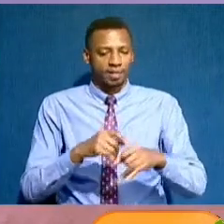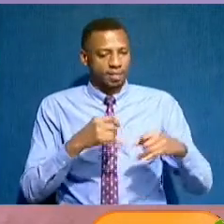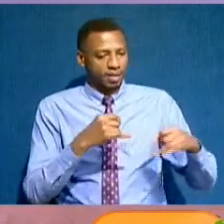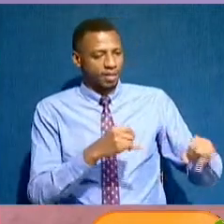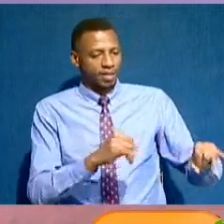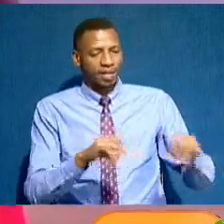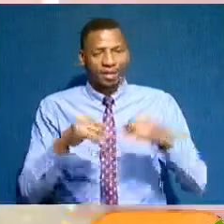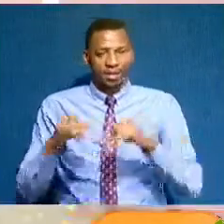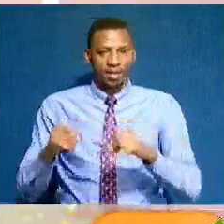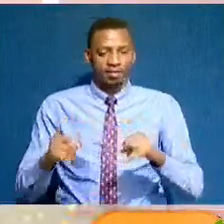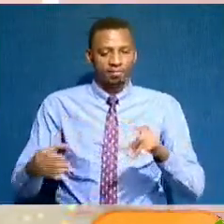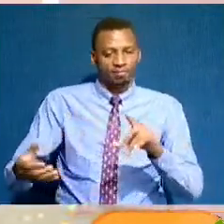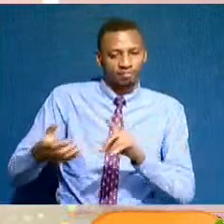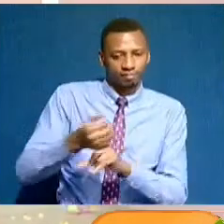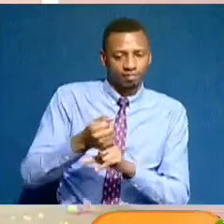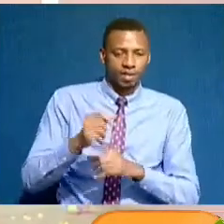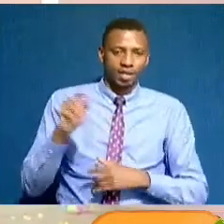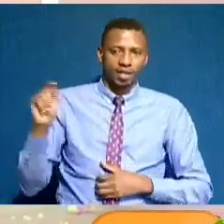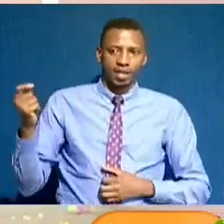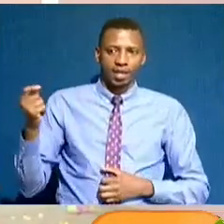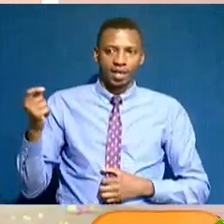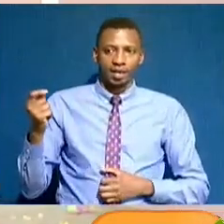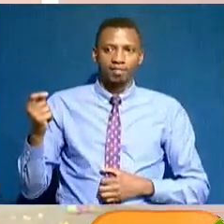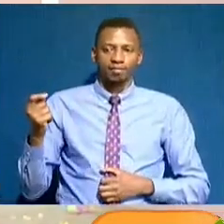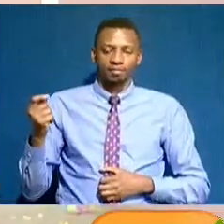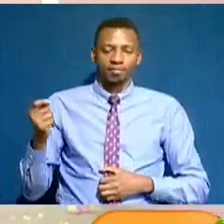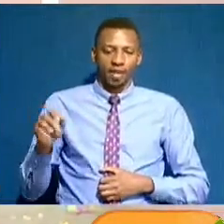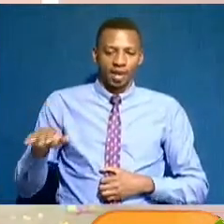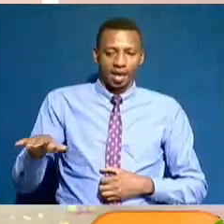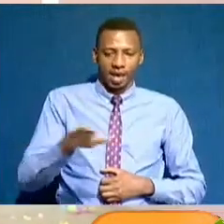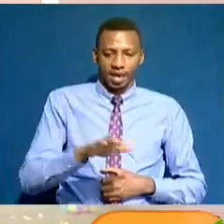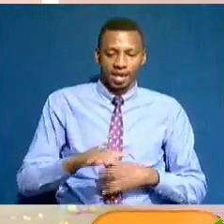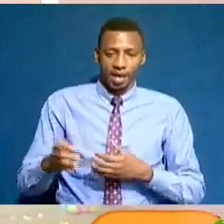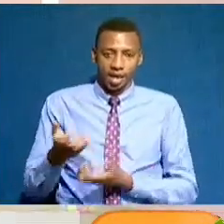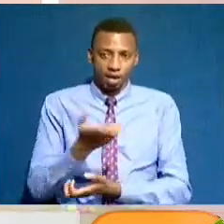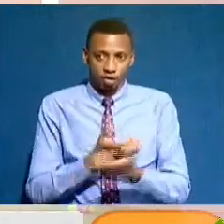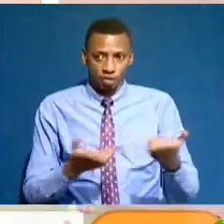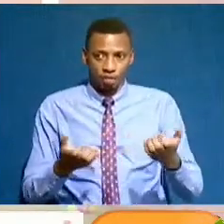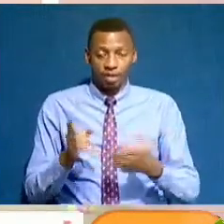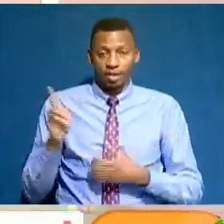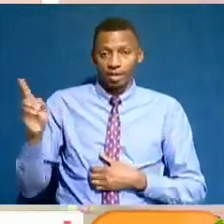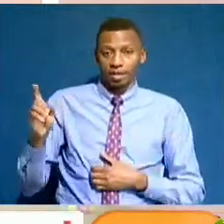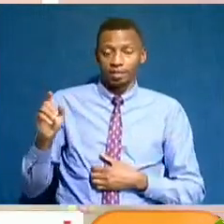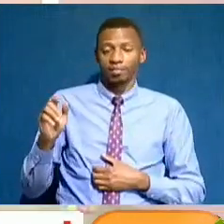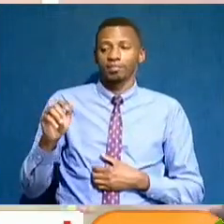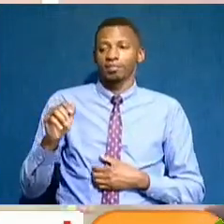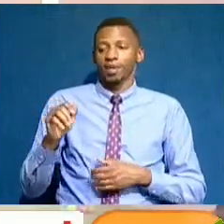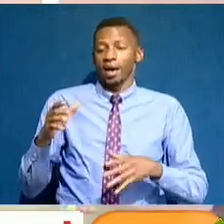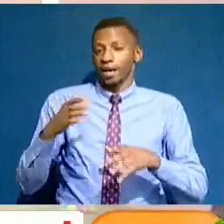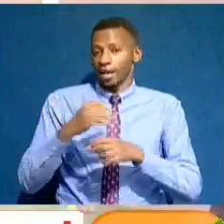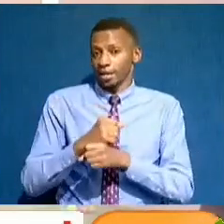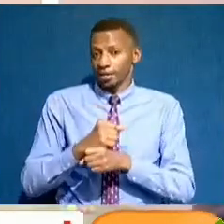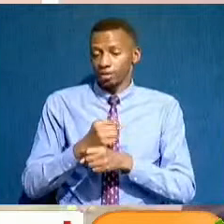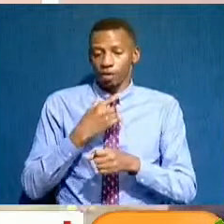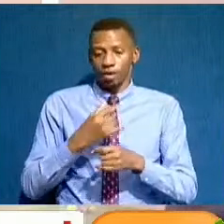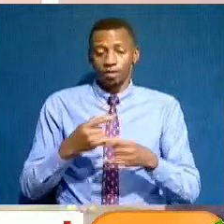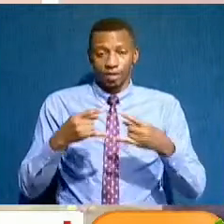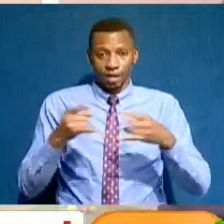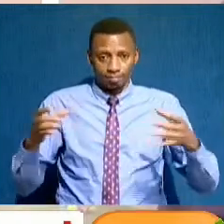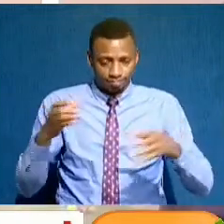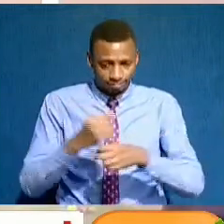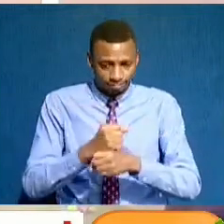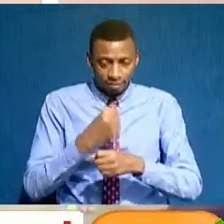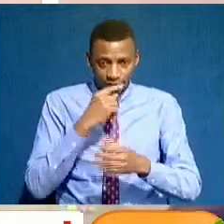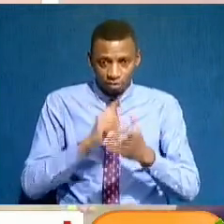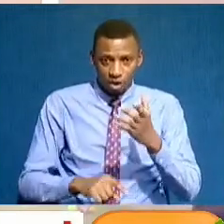creative sector. So the alliance really is coming to fill that gap where we're seeing that we need to be skilling for jobs.